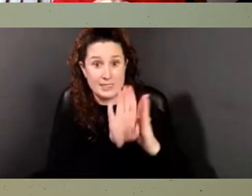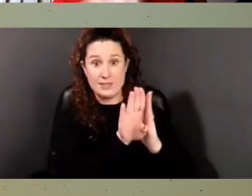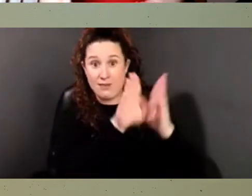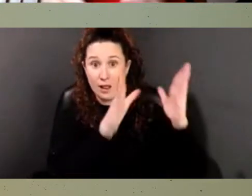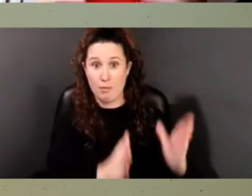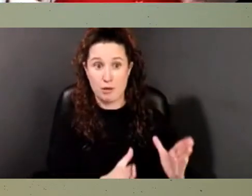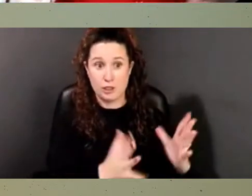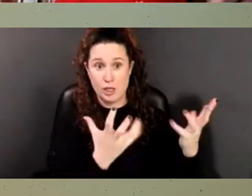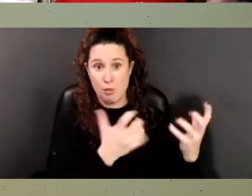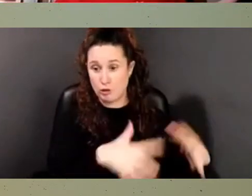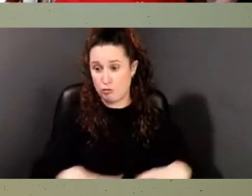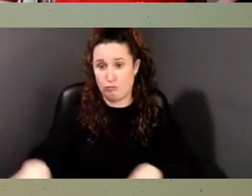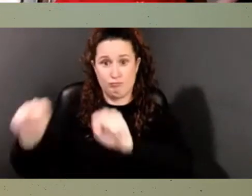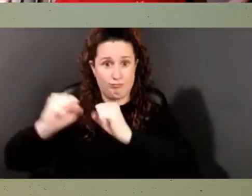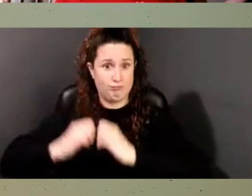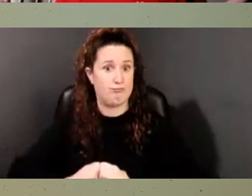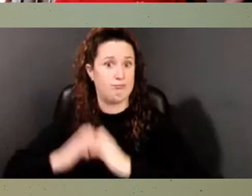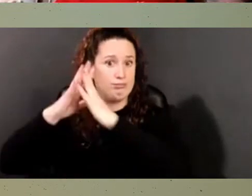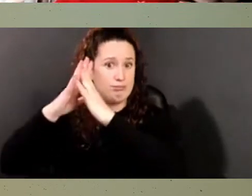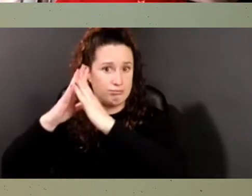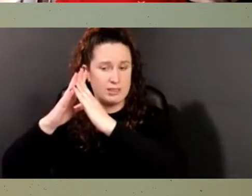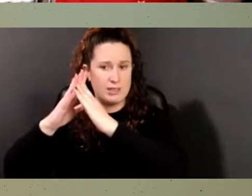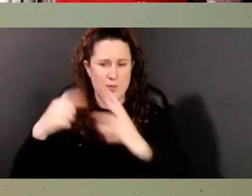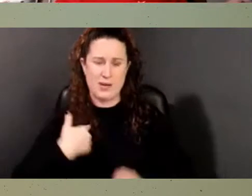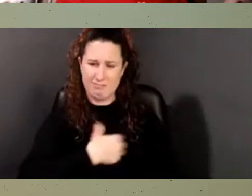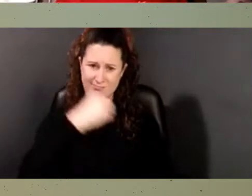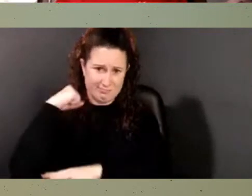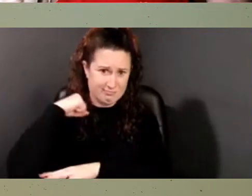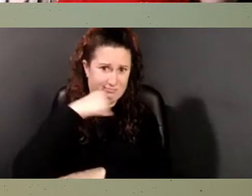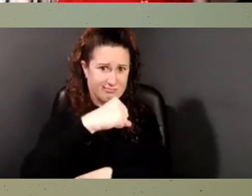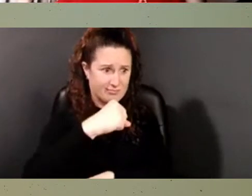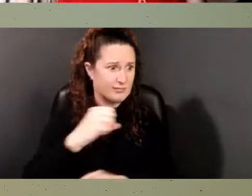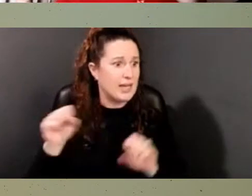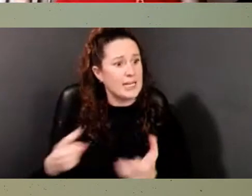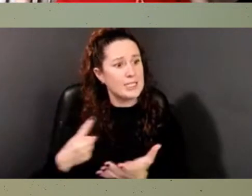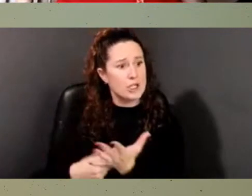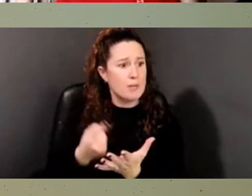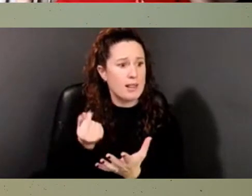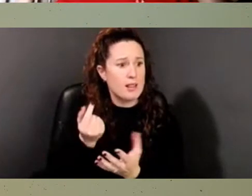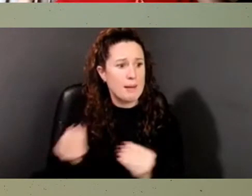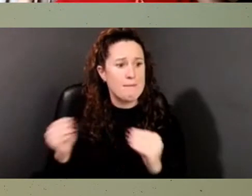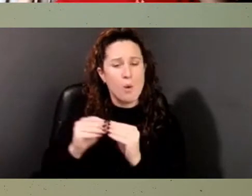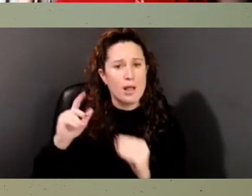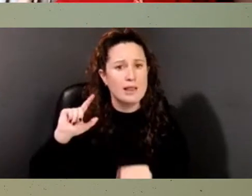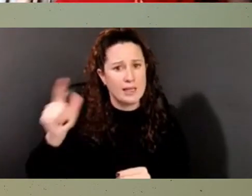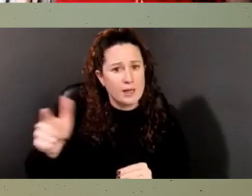happening. I can talk about this a little later, but I'll just say this. As